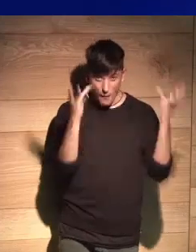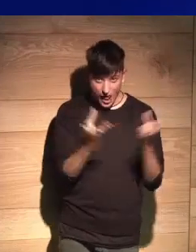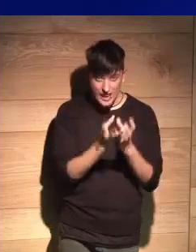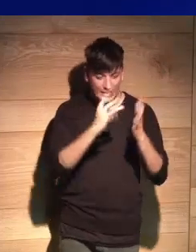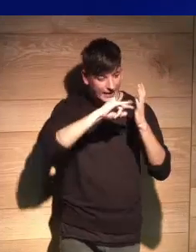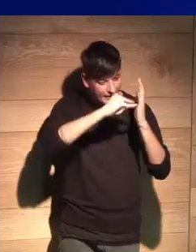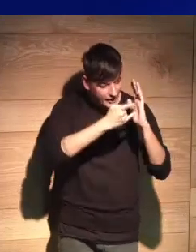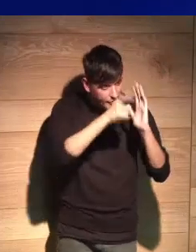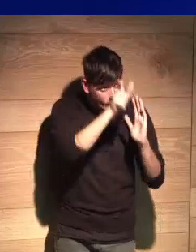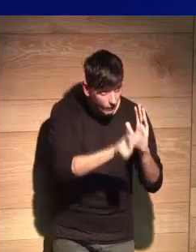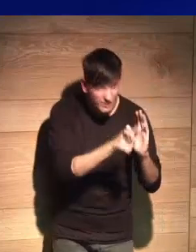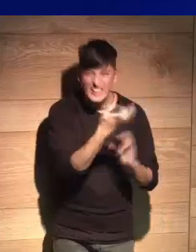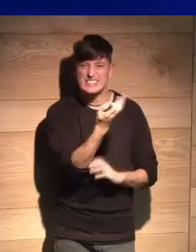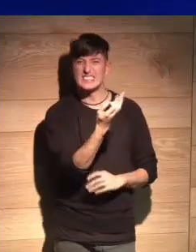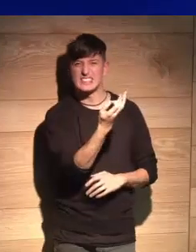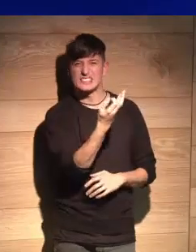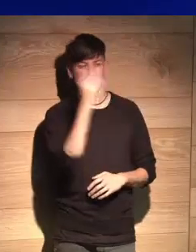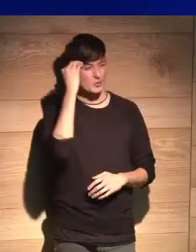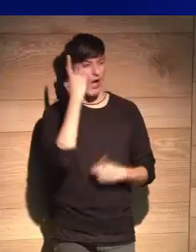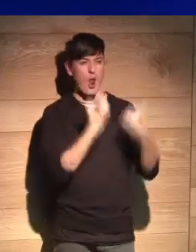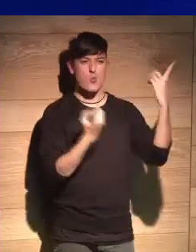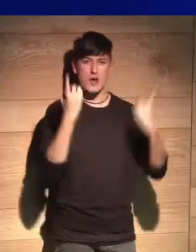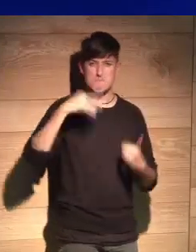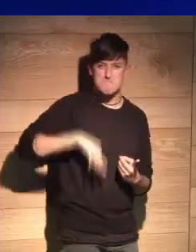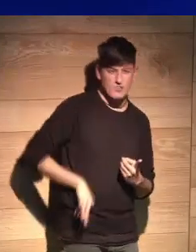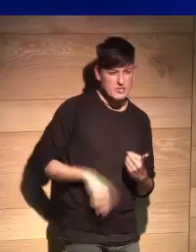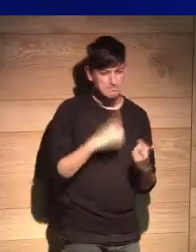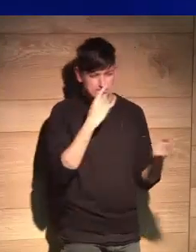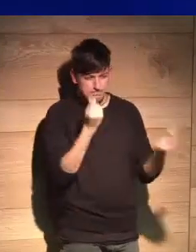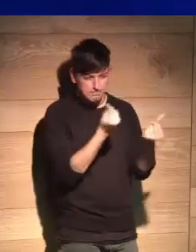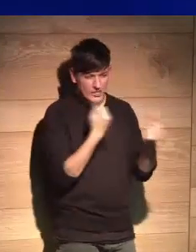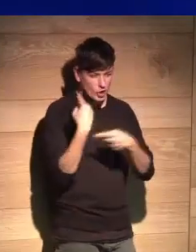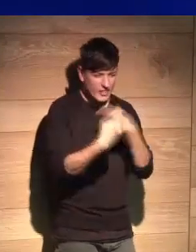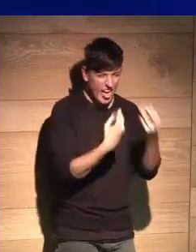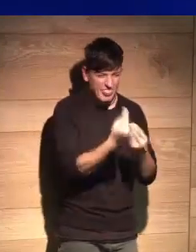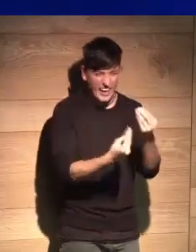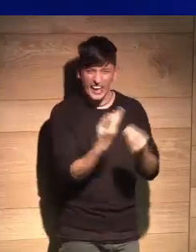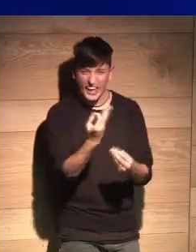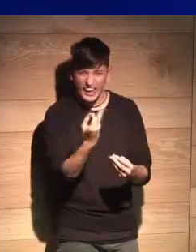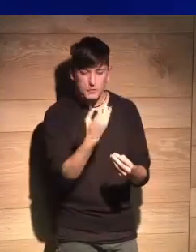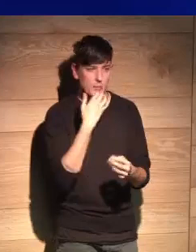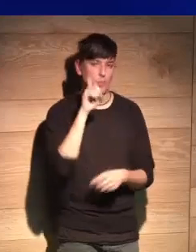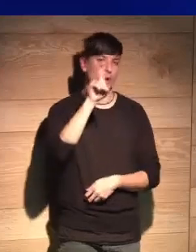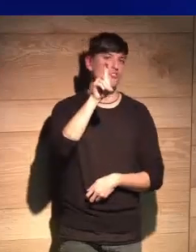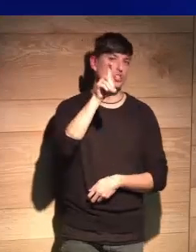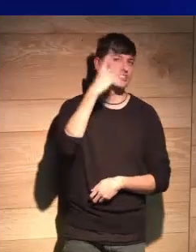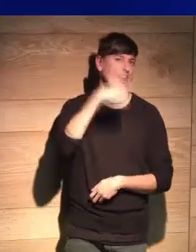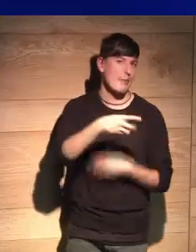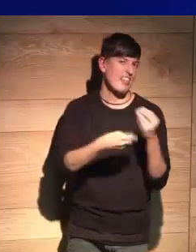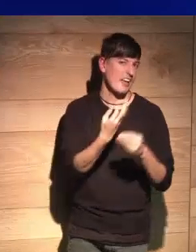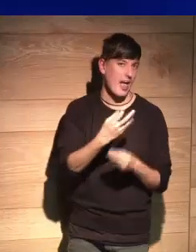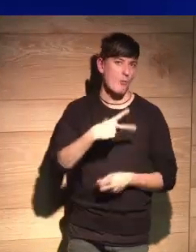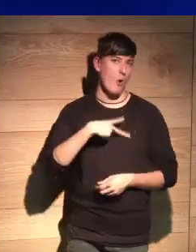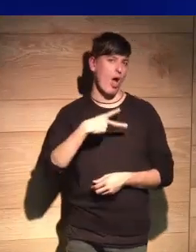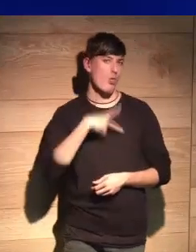information of what it is to be an engineer. In some professions, it's easier to have an idea